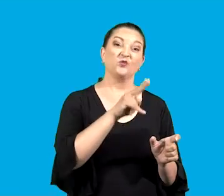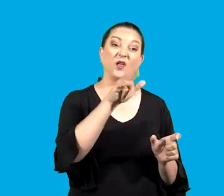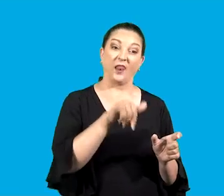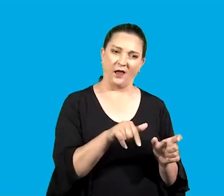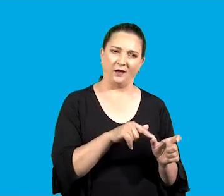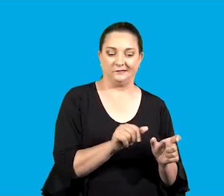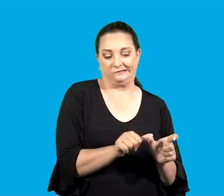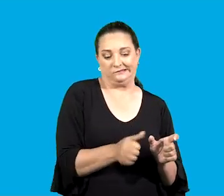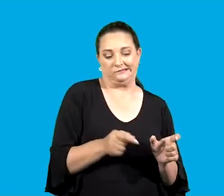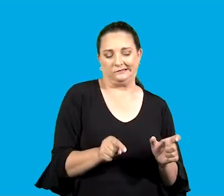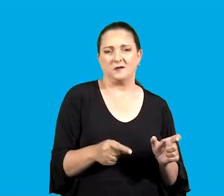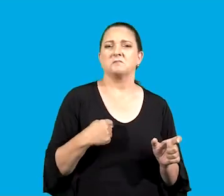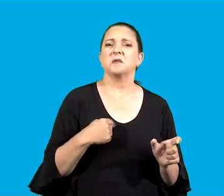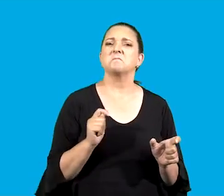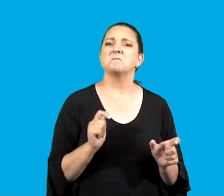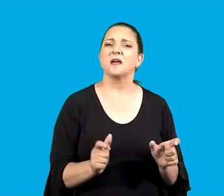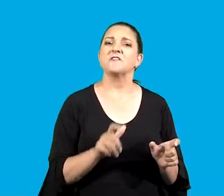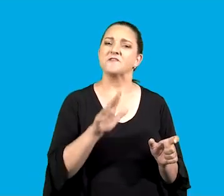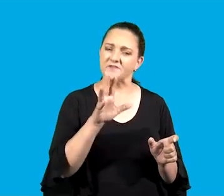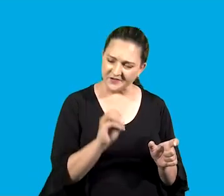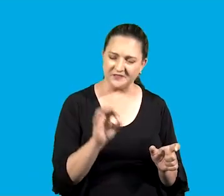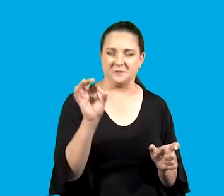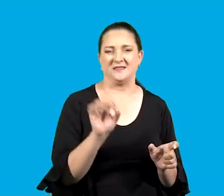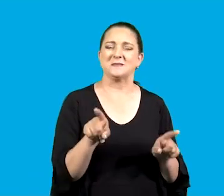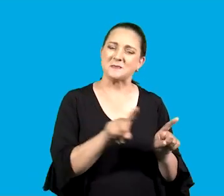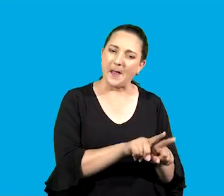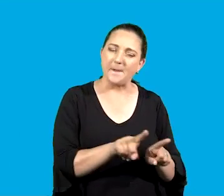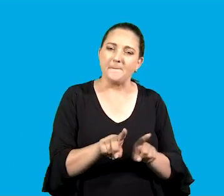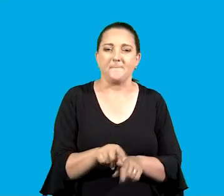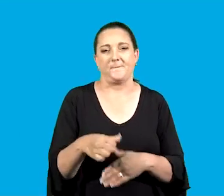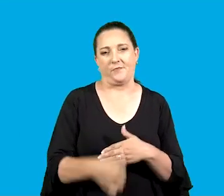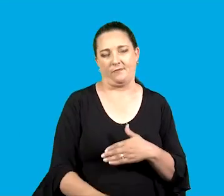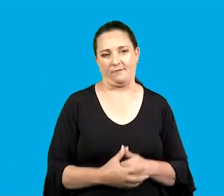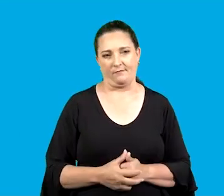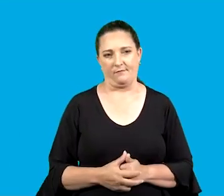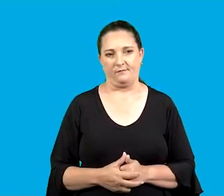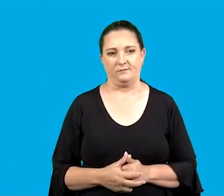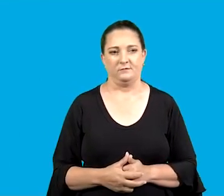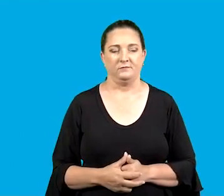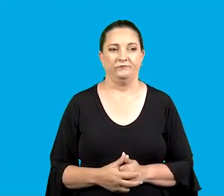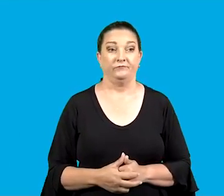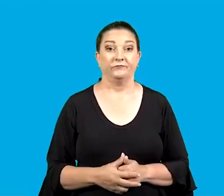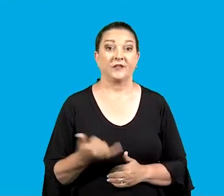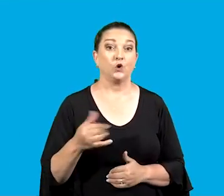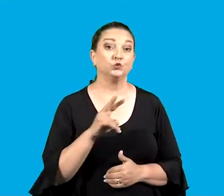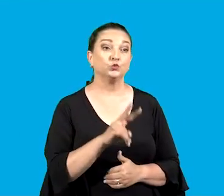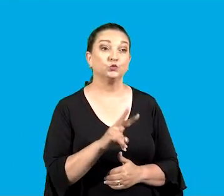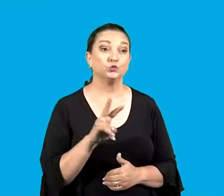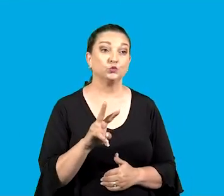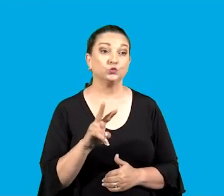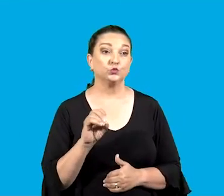much? 50% in that month. So I'll come here, then I'll now say, of